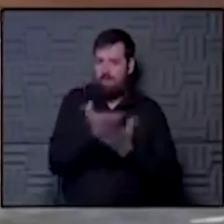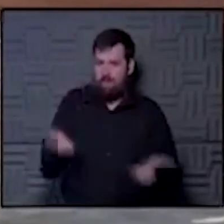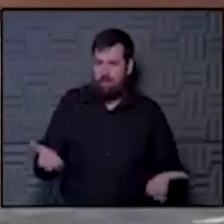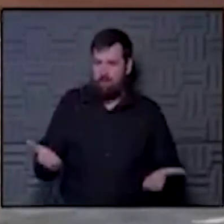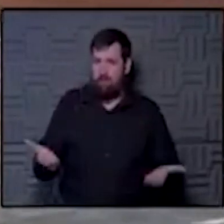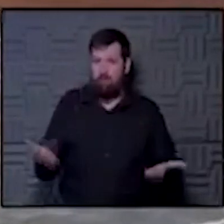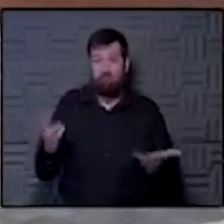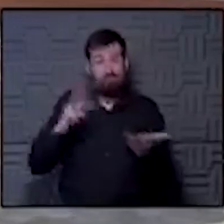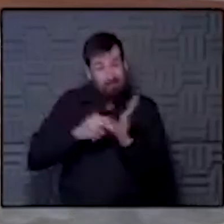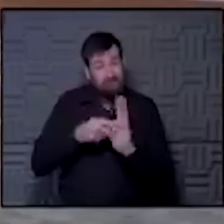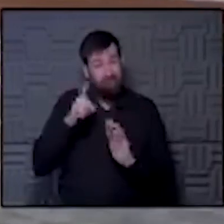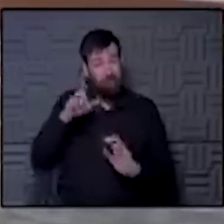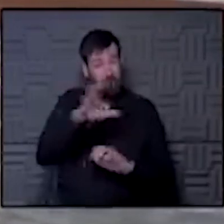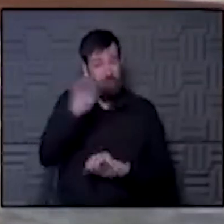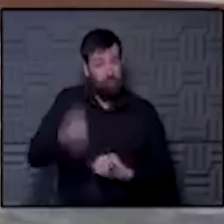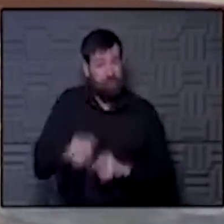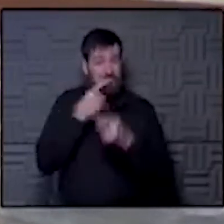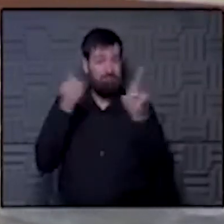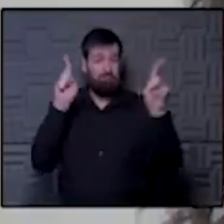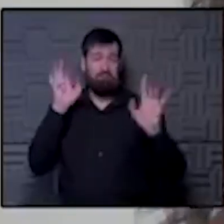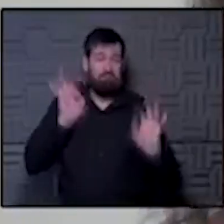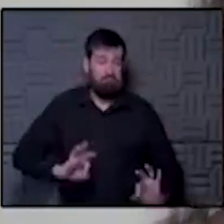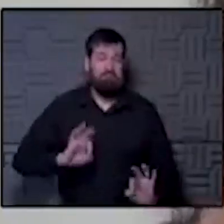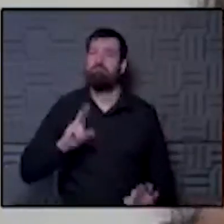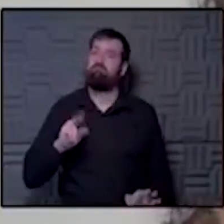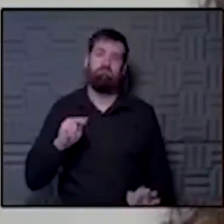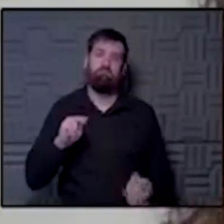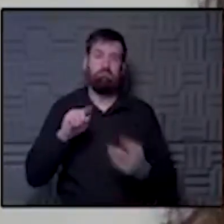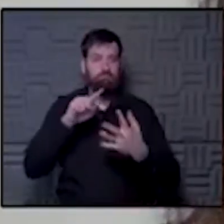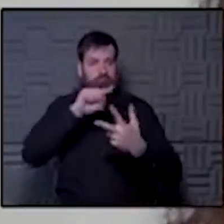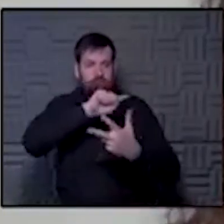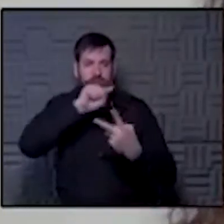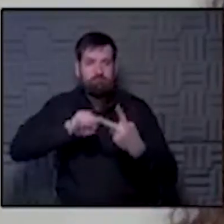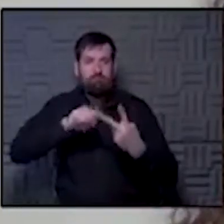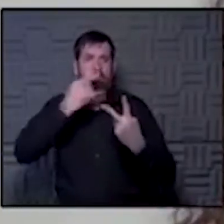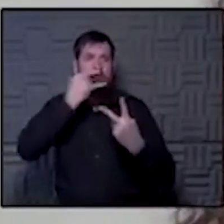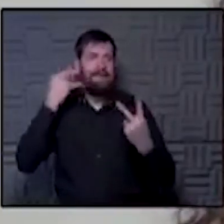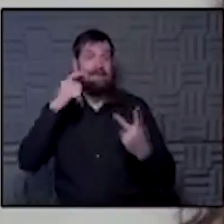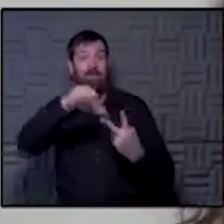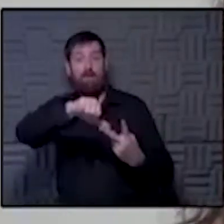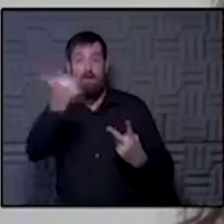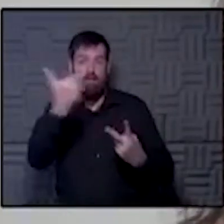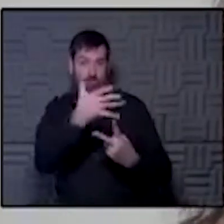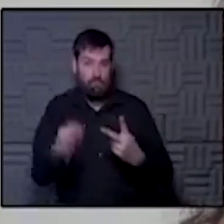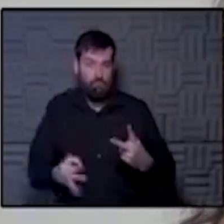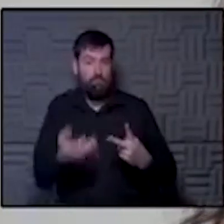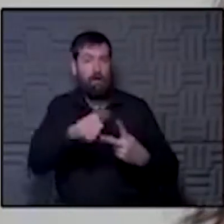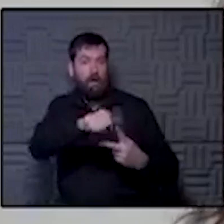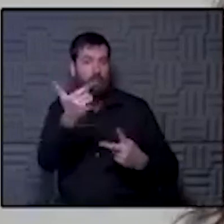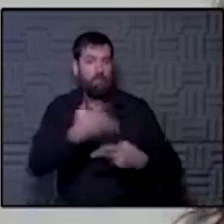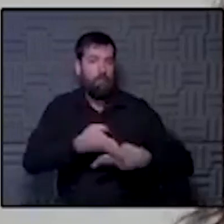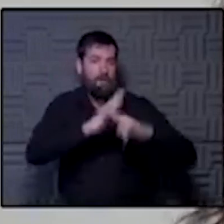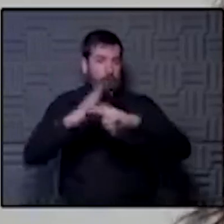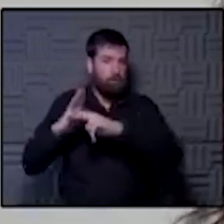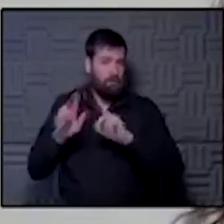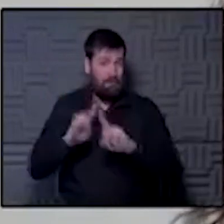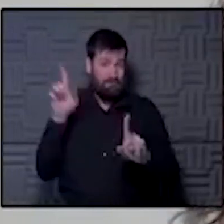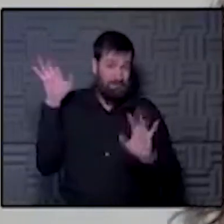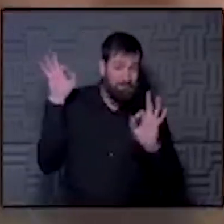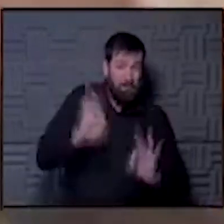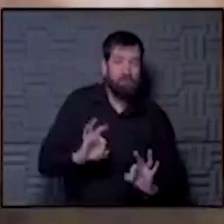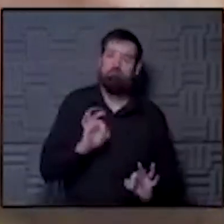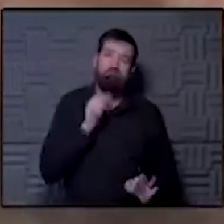not 100% perfect. Mask wearing, another intervention, another barrier, but not 100%